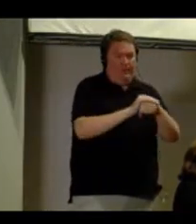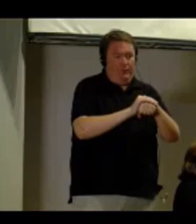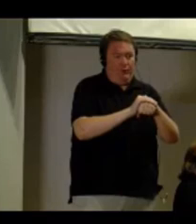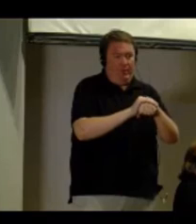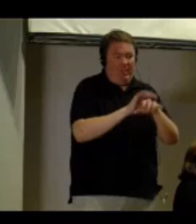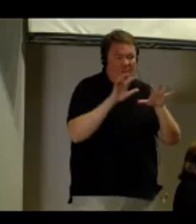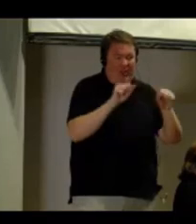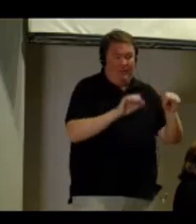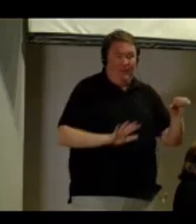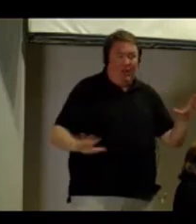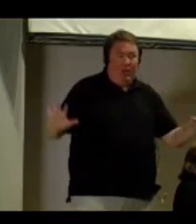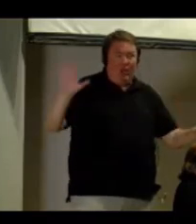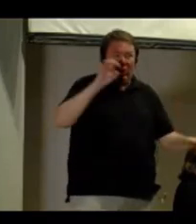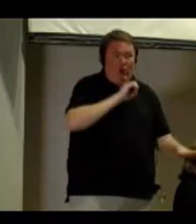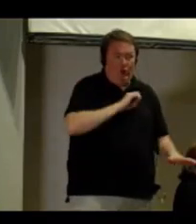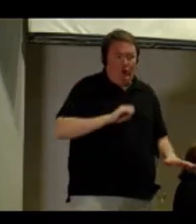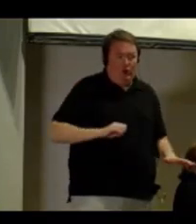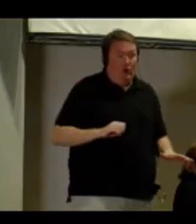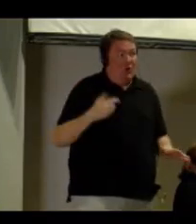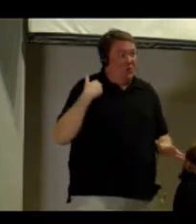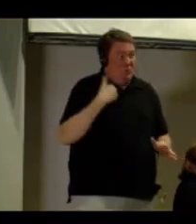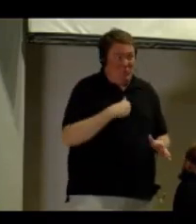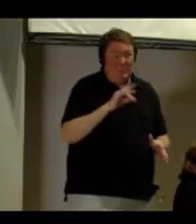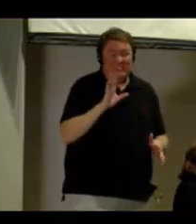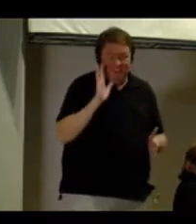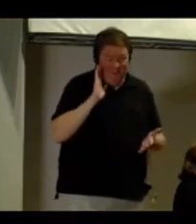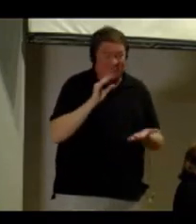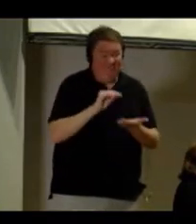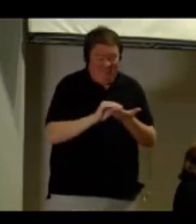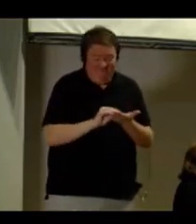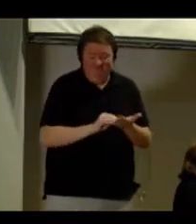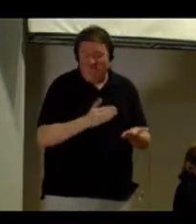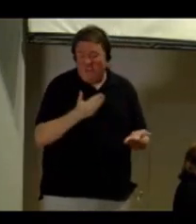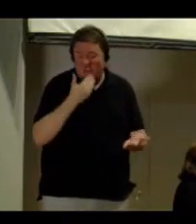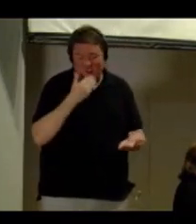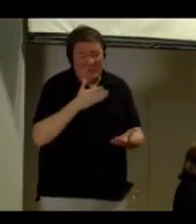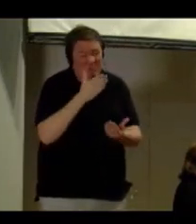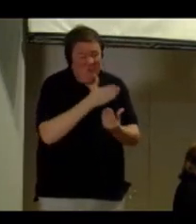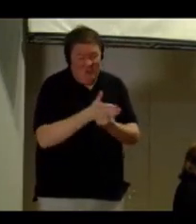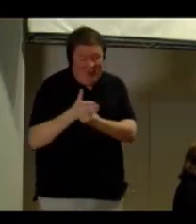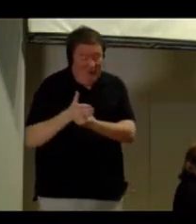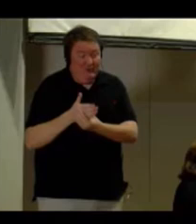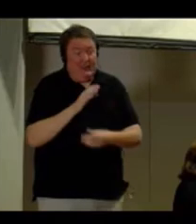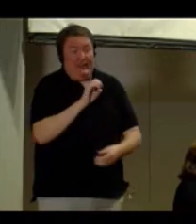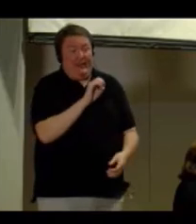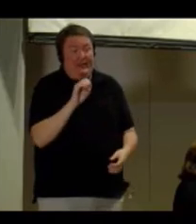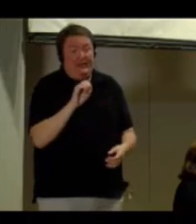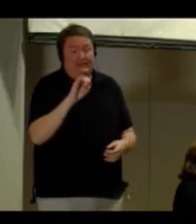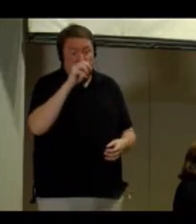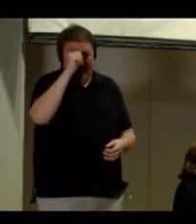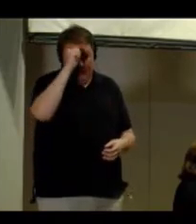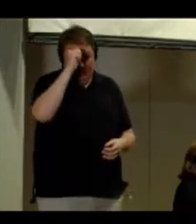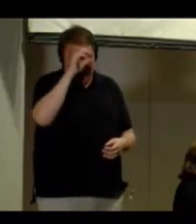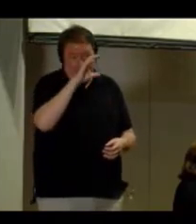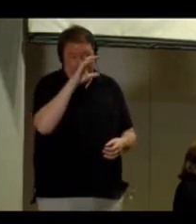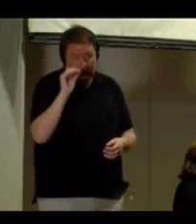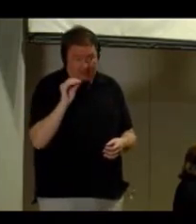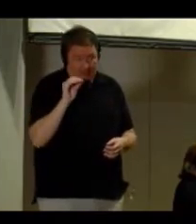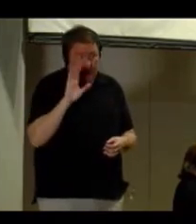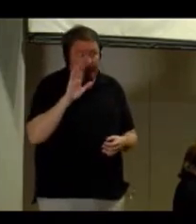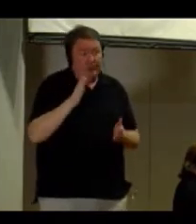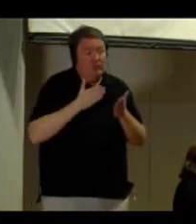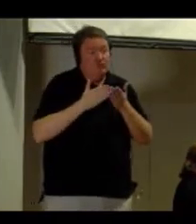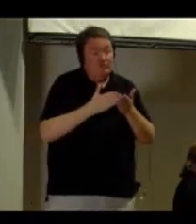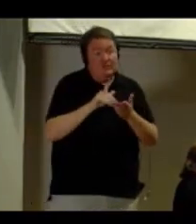you'll know that they keep really good records. And the East India Company, whose archives are at the British Library, the ship's logs from